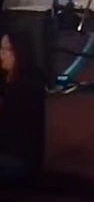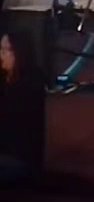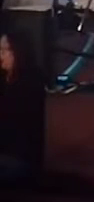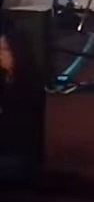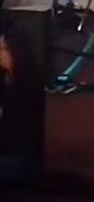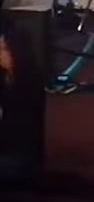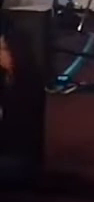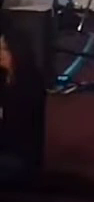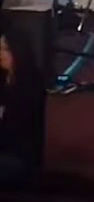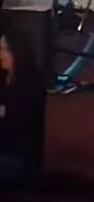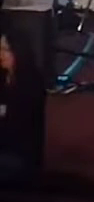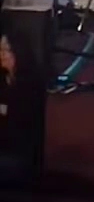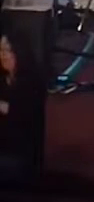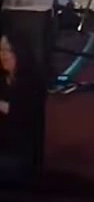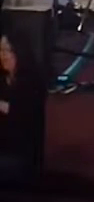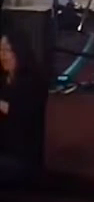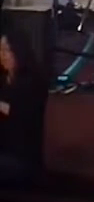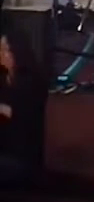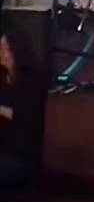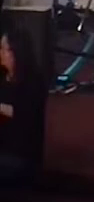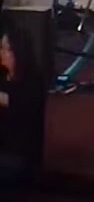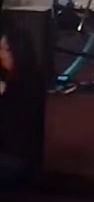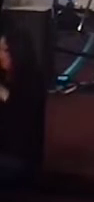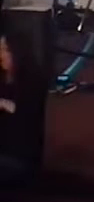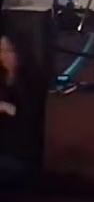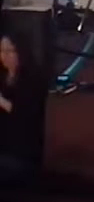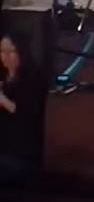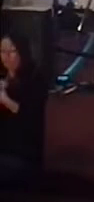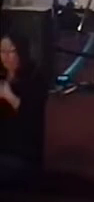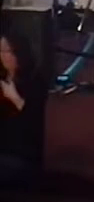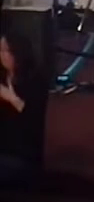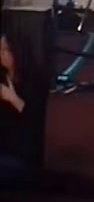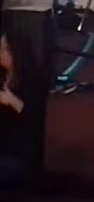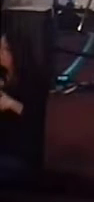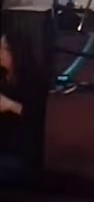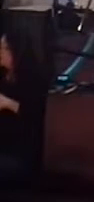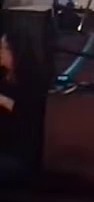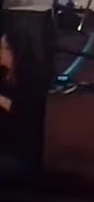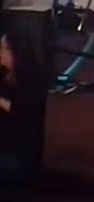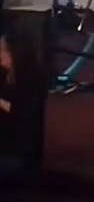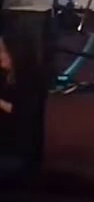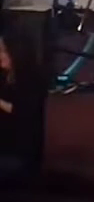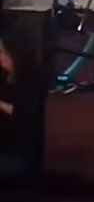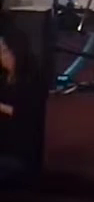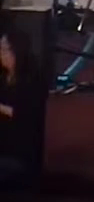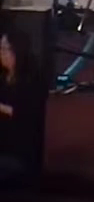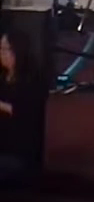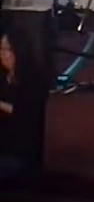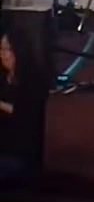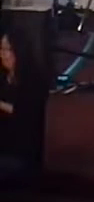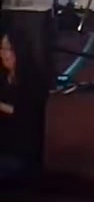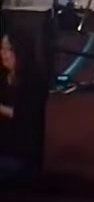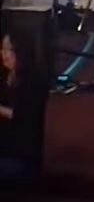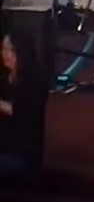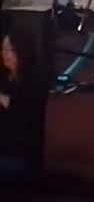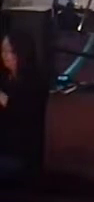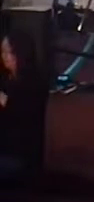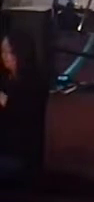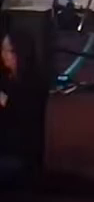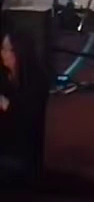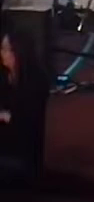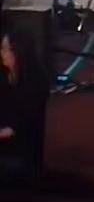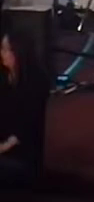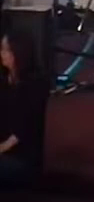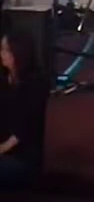your knives, your house, whatever it is, you'd be willing to sell it in order to buy this pearl. There is a modern